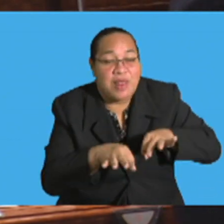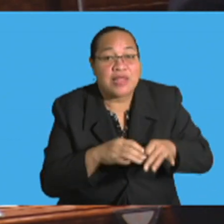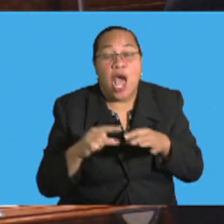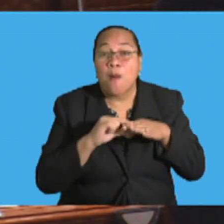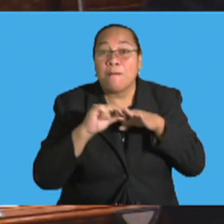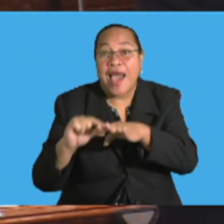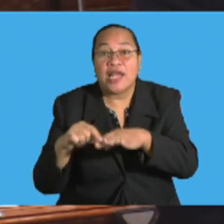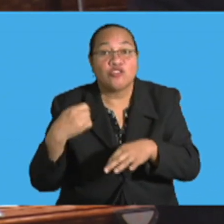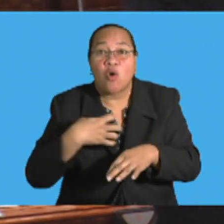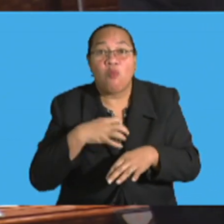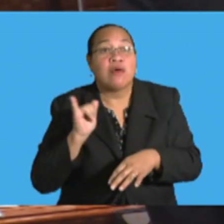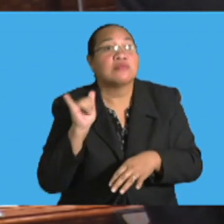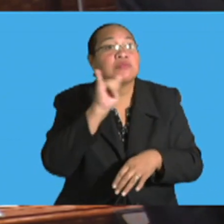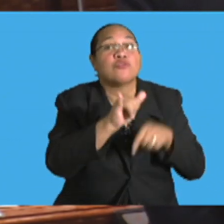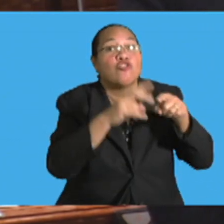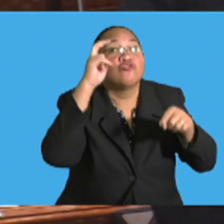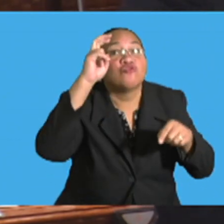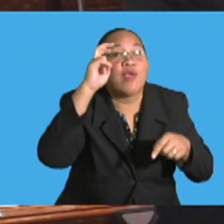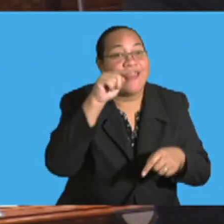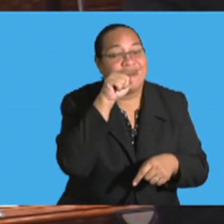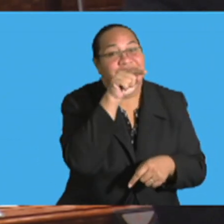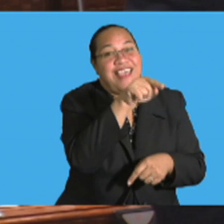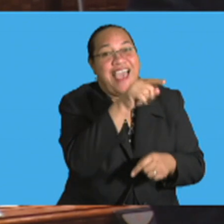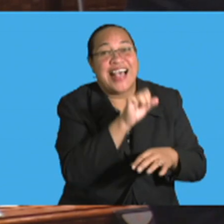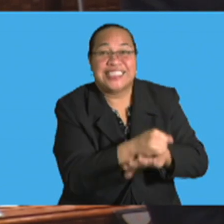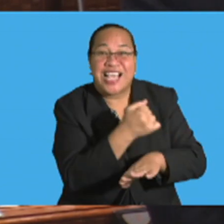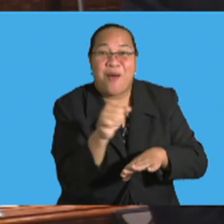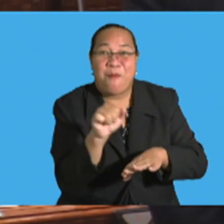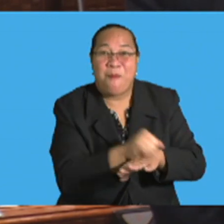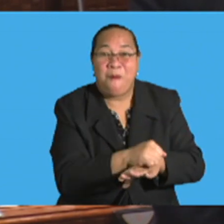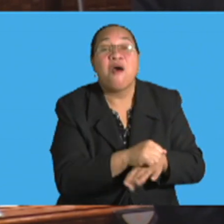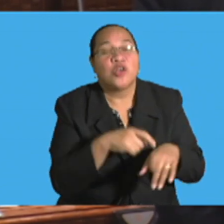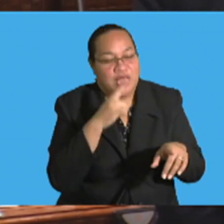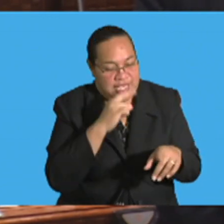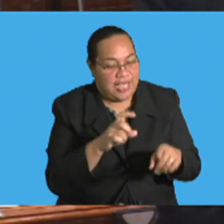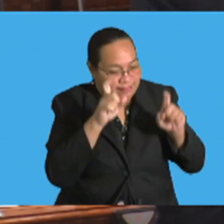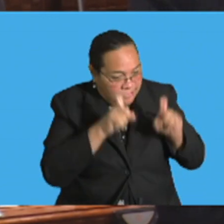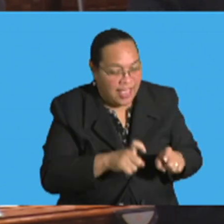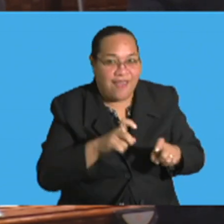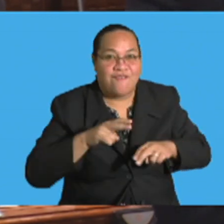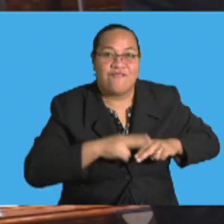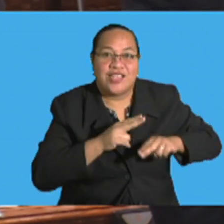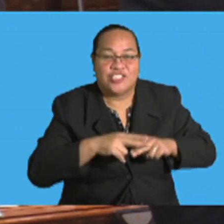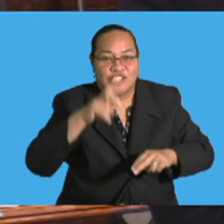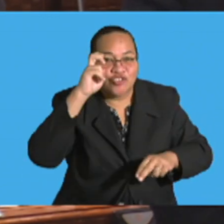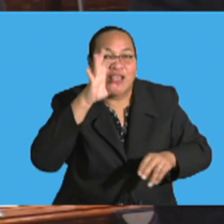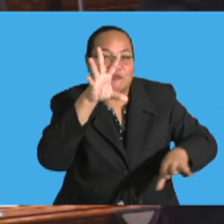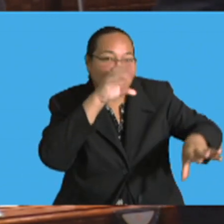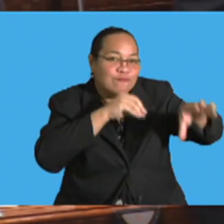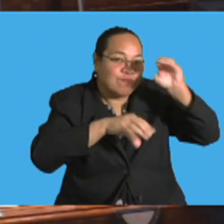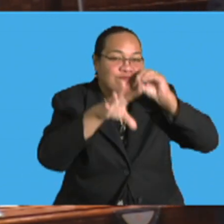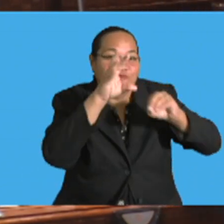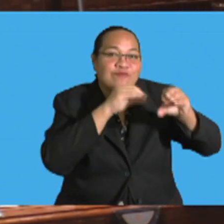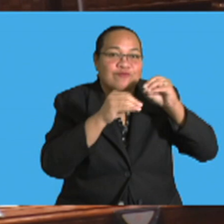longer have to fly to Singapore, more cost to Fiji Airways. They can actually do their simulation training in Fiji, but more importantly